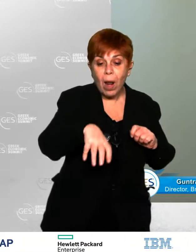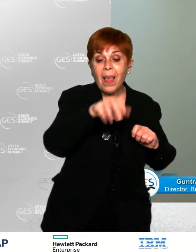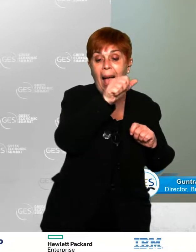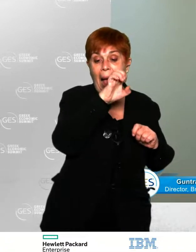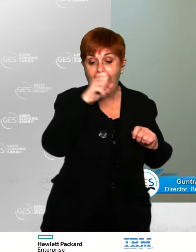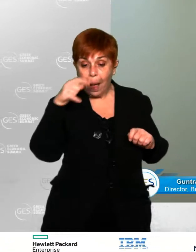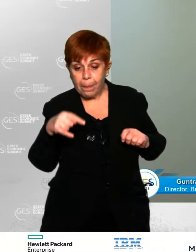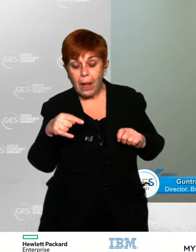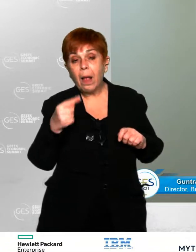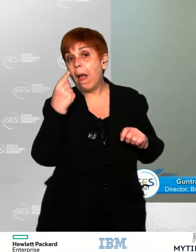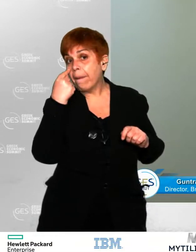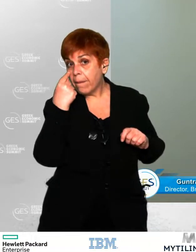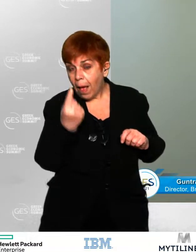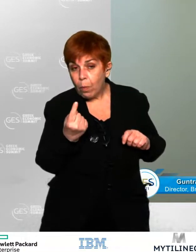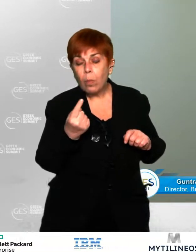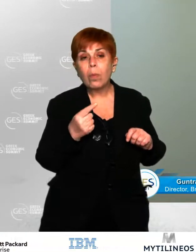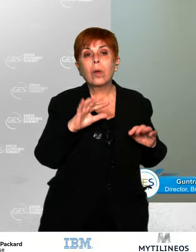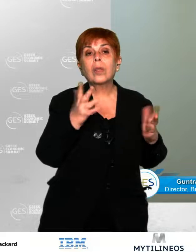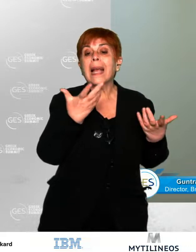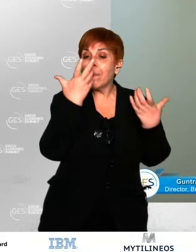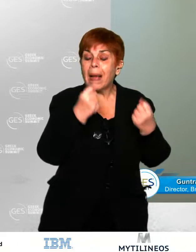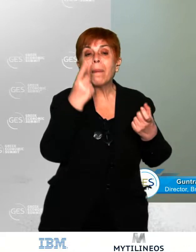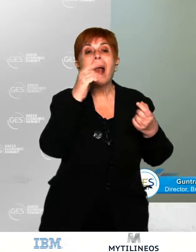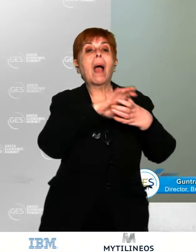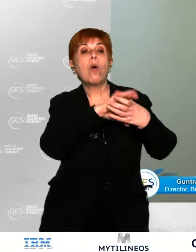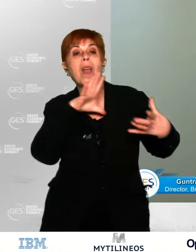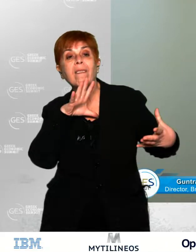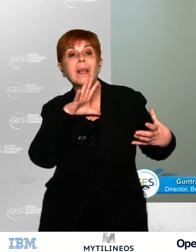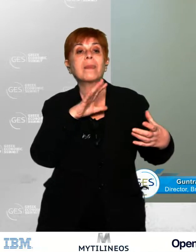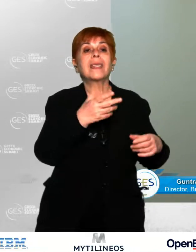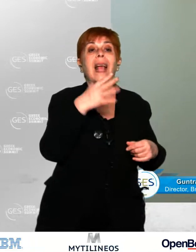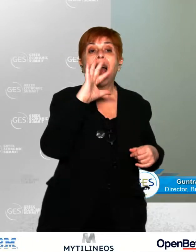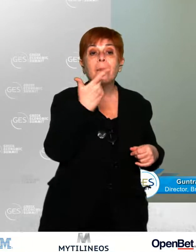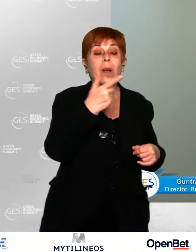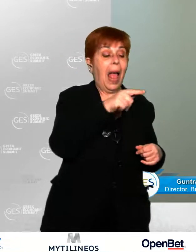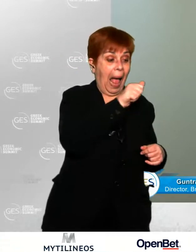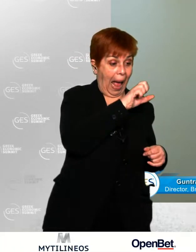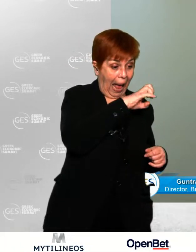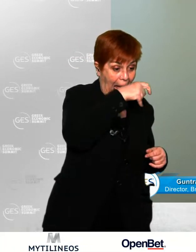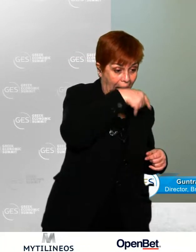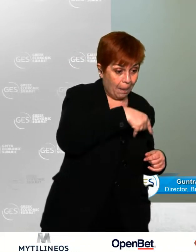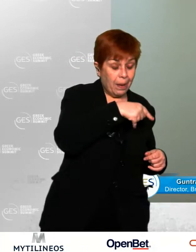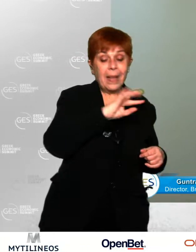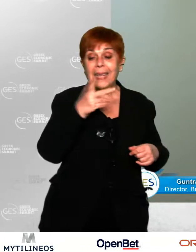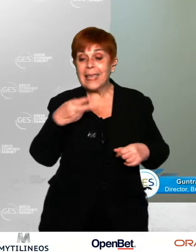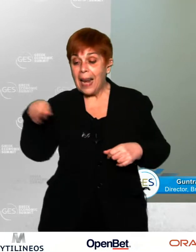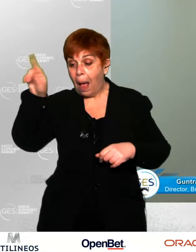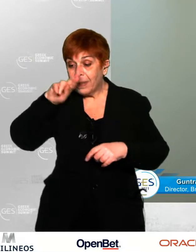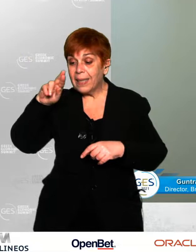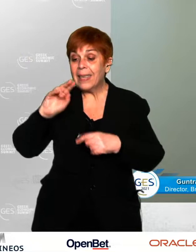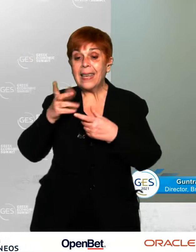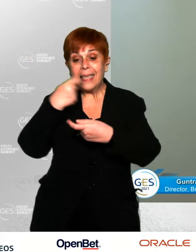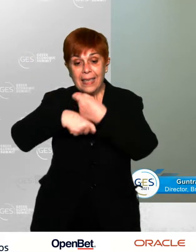decoupling between GDP growth, consumption growth, and emissions. But